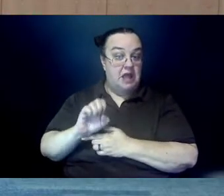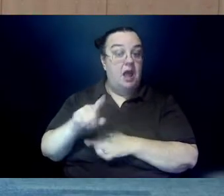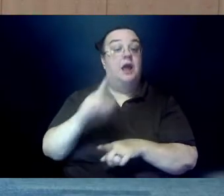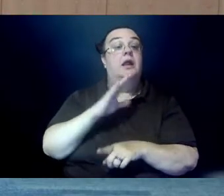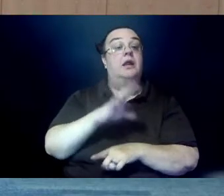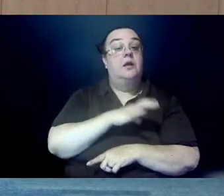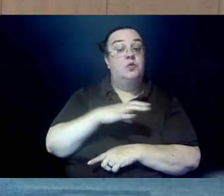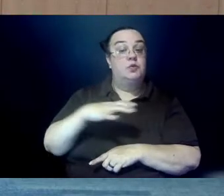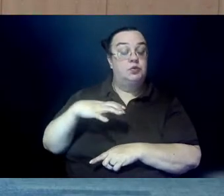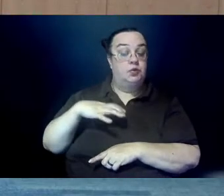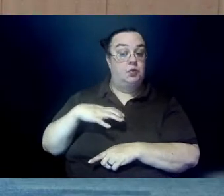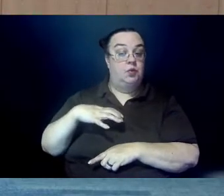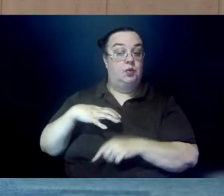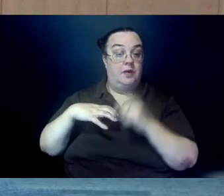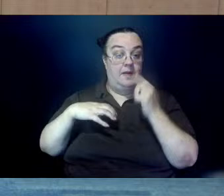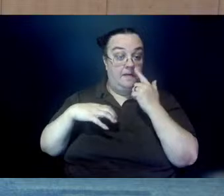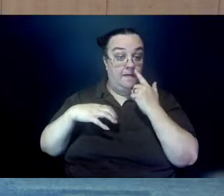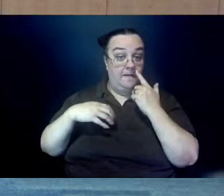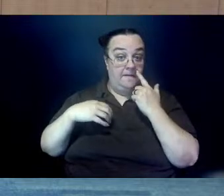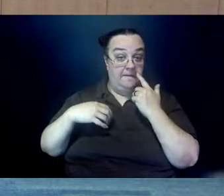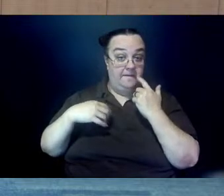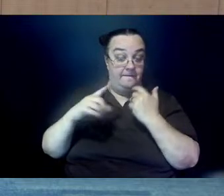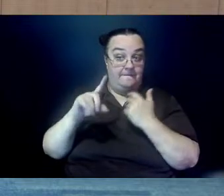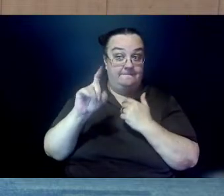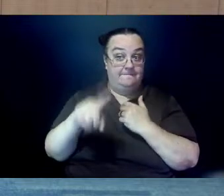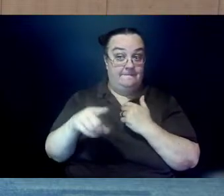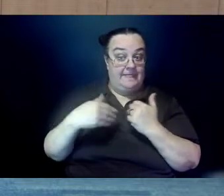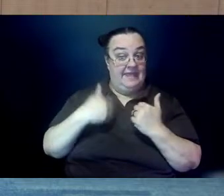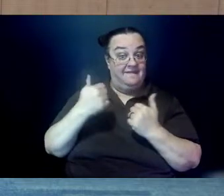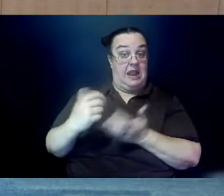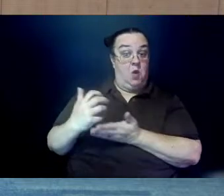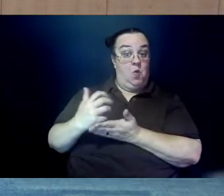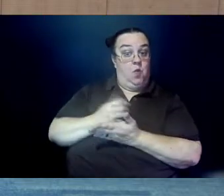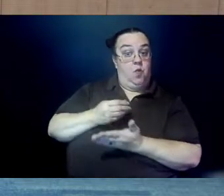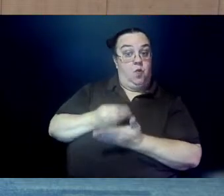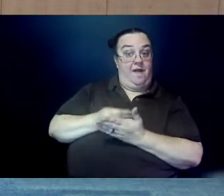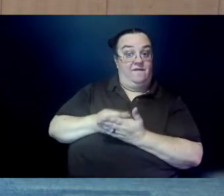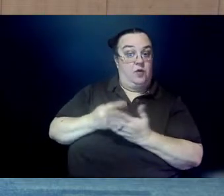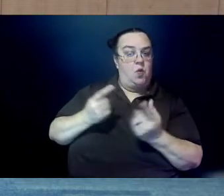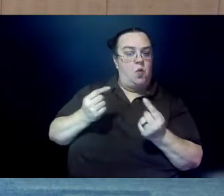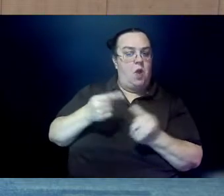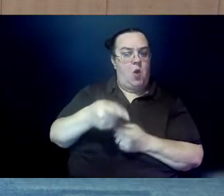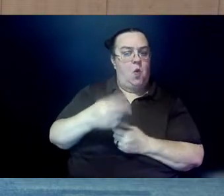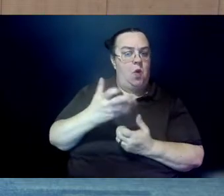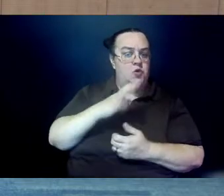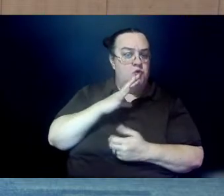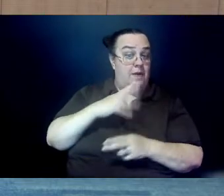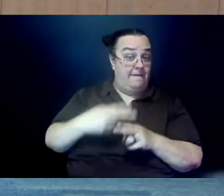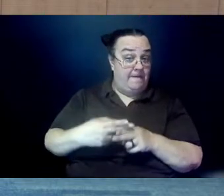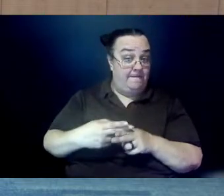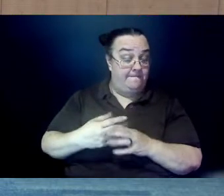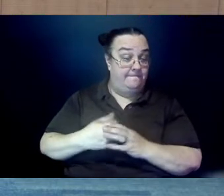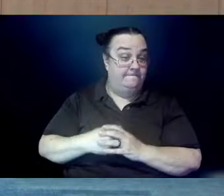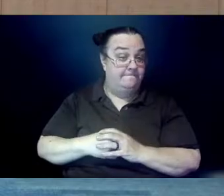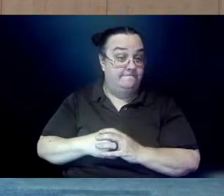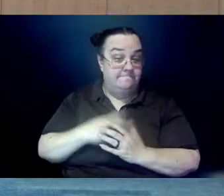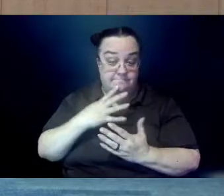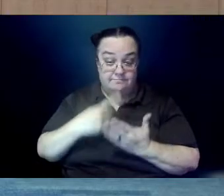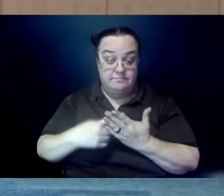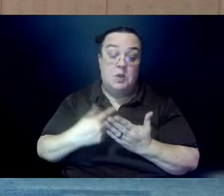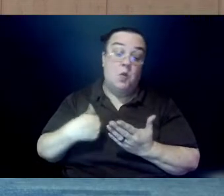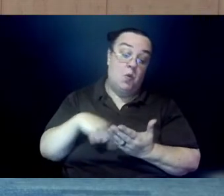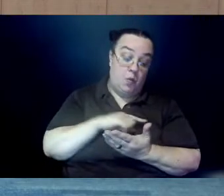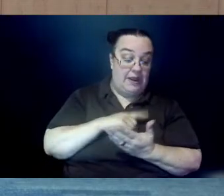Council, are there any revenue items that you would like to discuss? We are